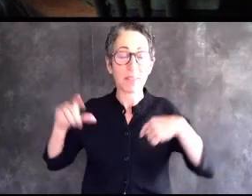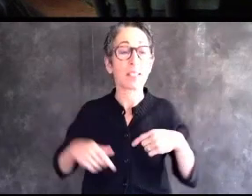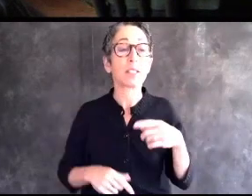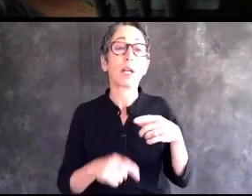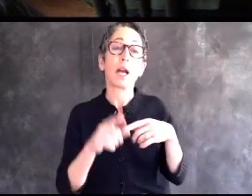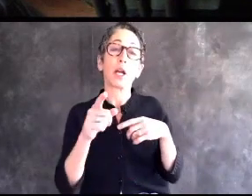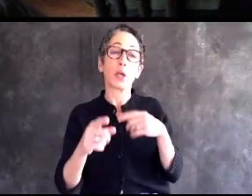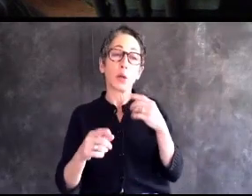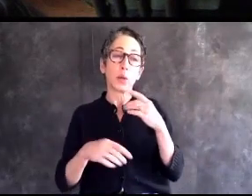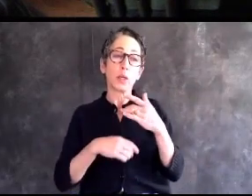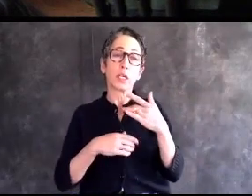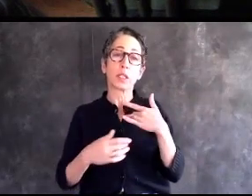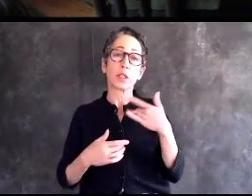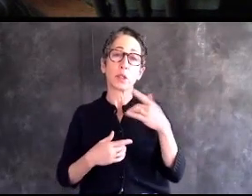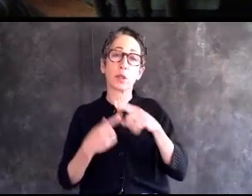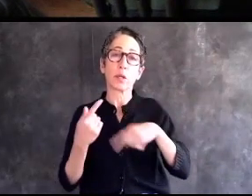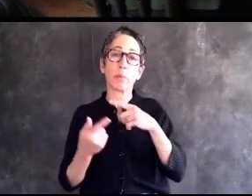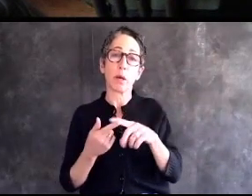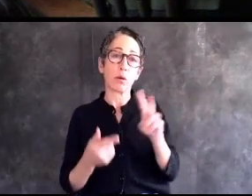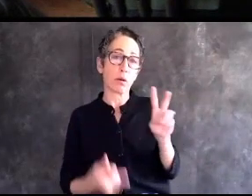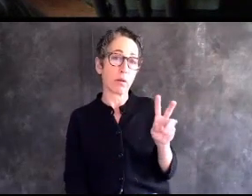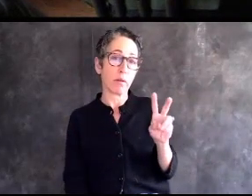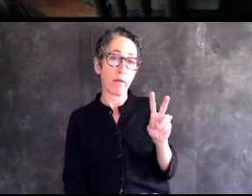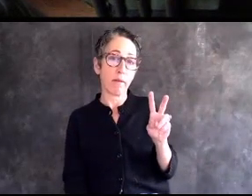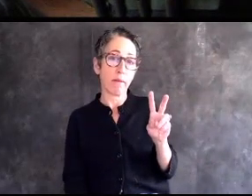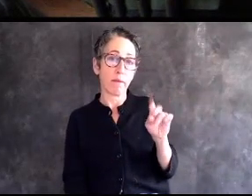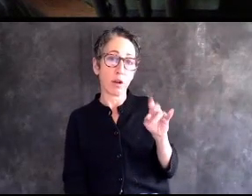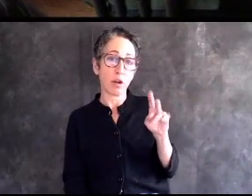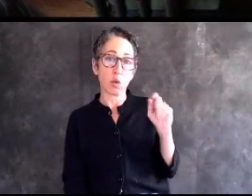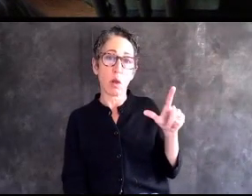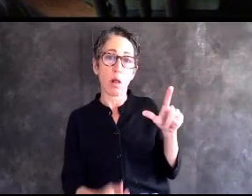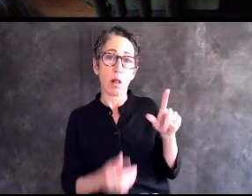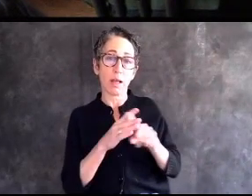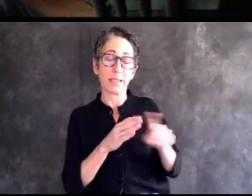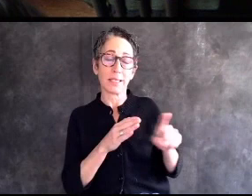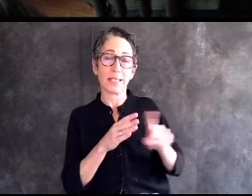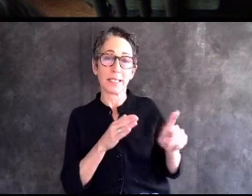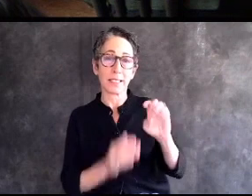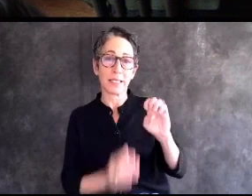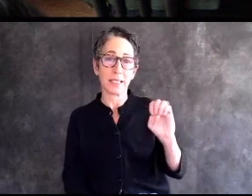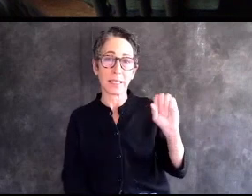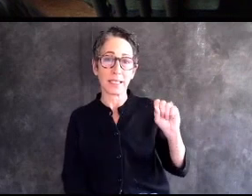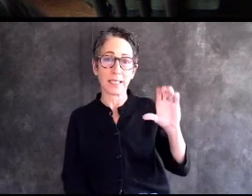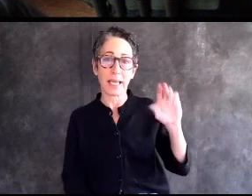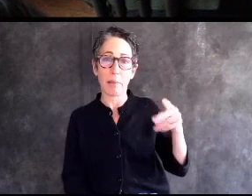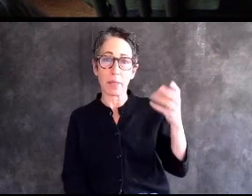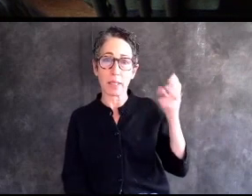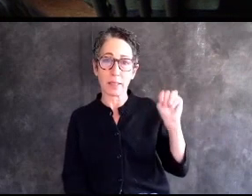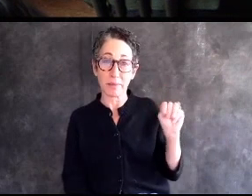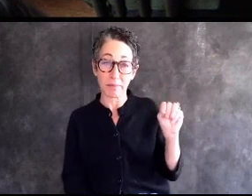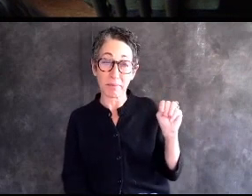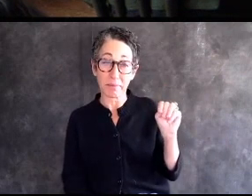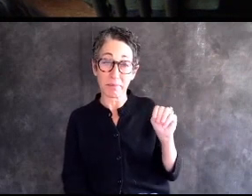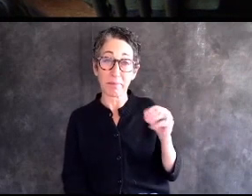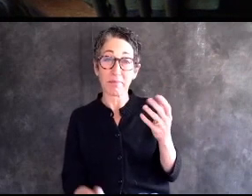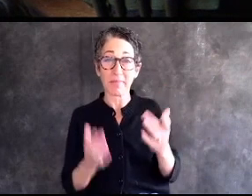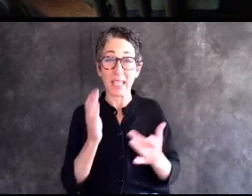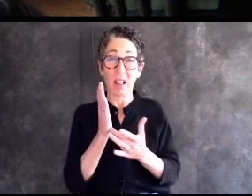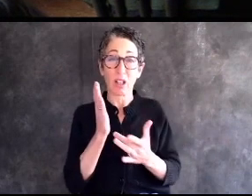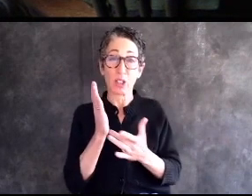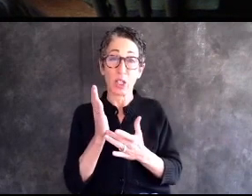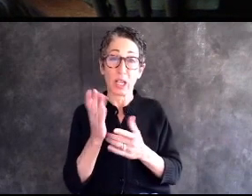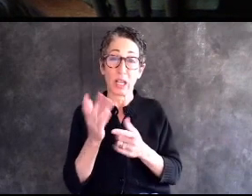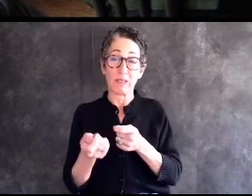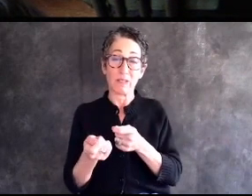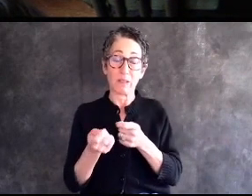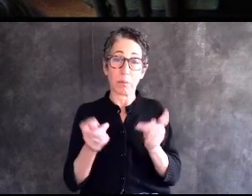virtual escapism or the isolation, though, that technology also engenders, the phenomenon that so many people have written about